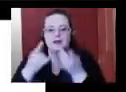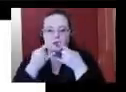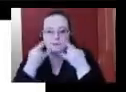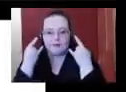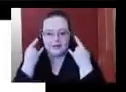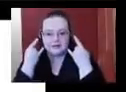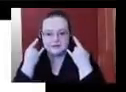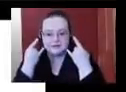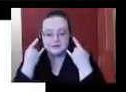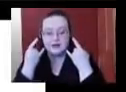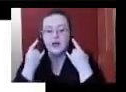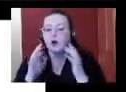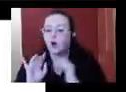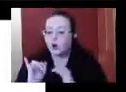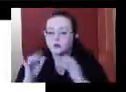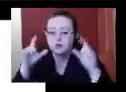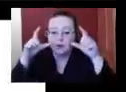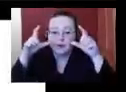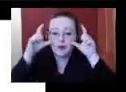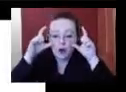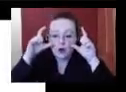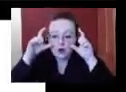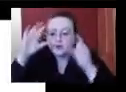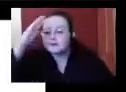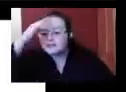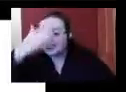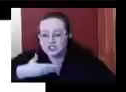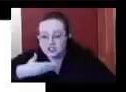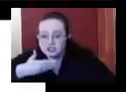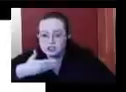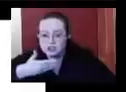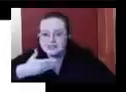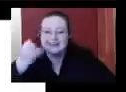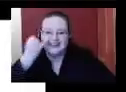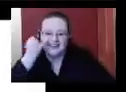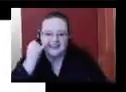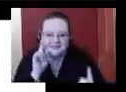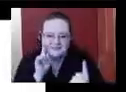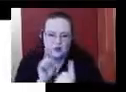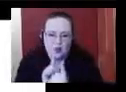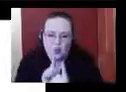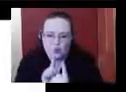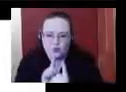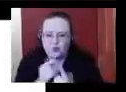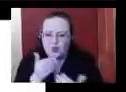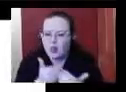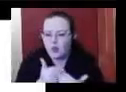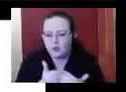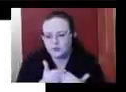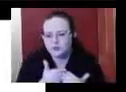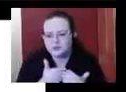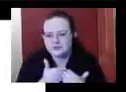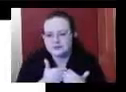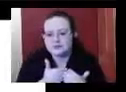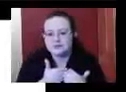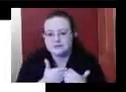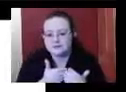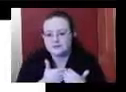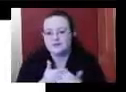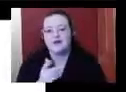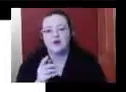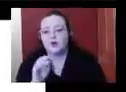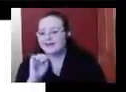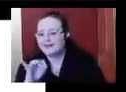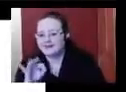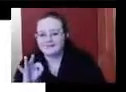eye protection such as face shields or goggles when working with children who are unable to wear masks consistently and